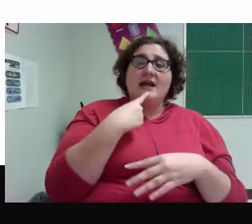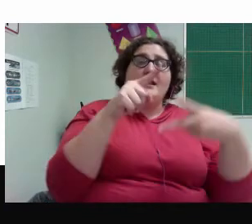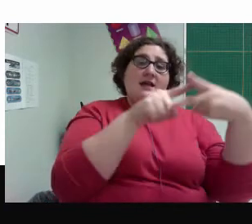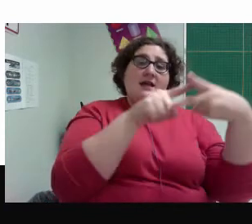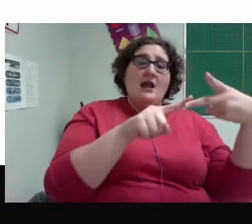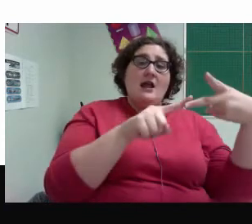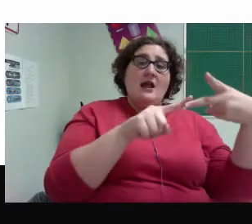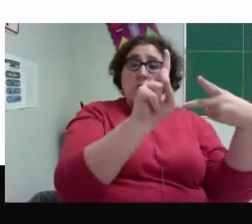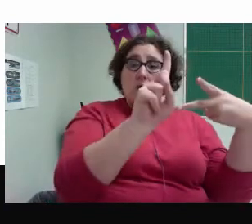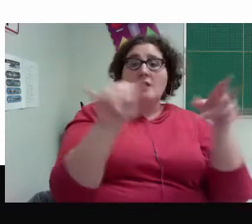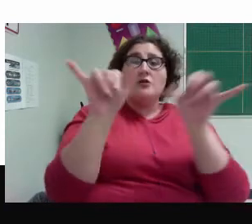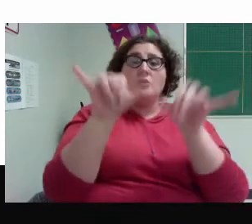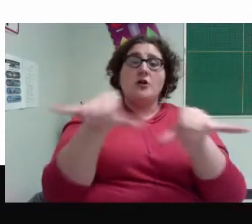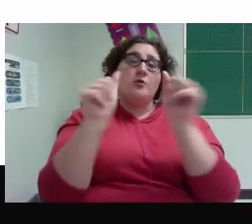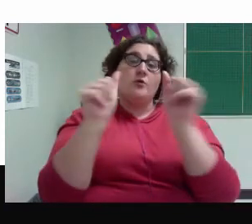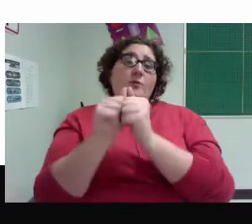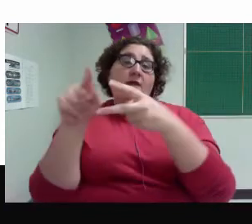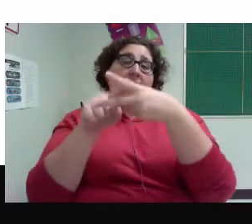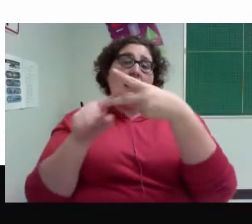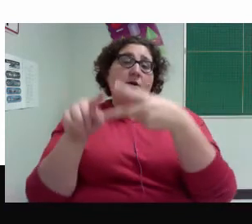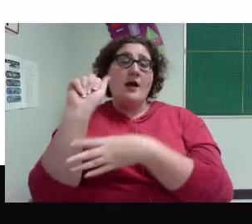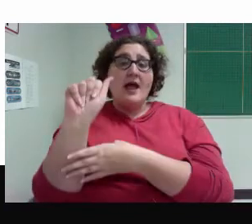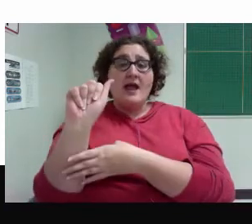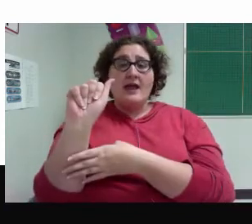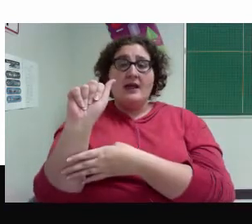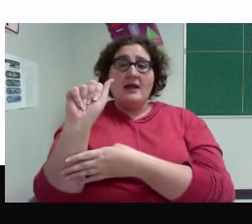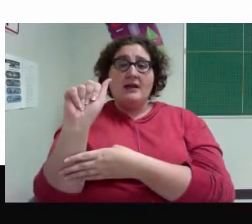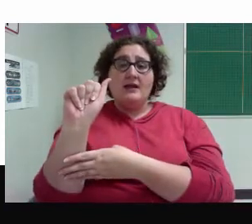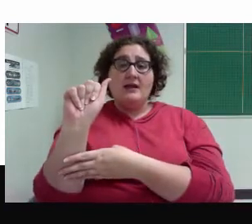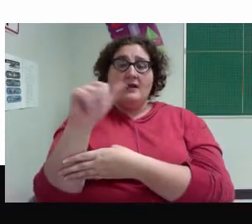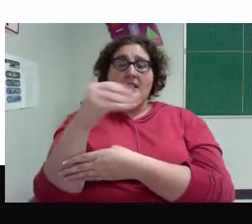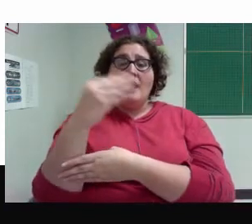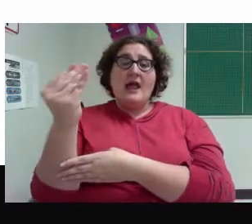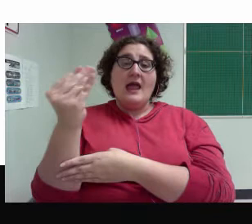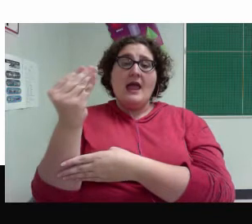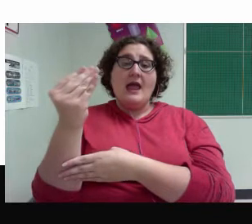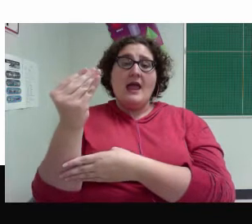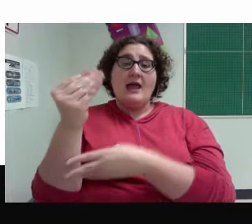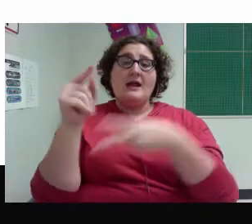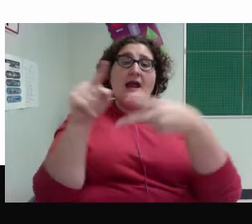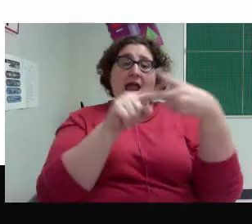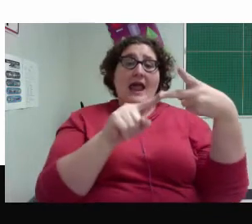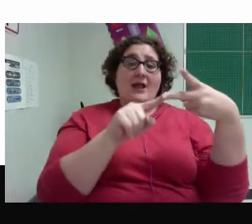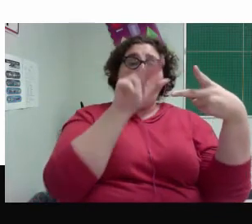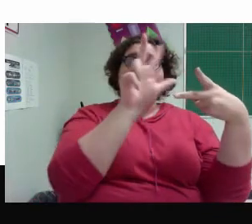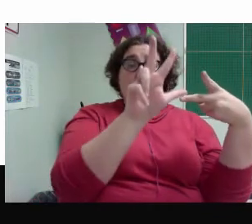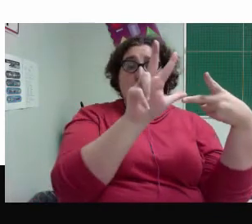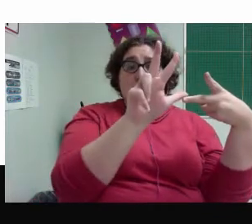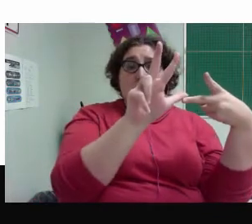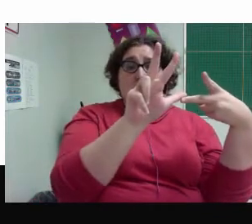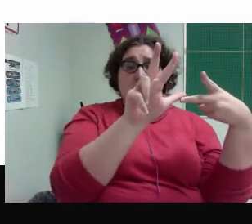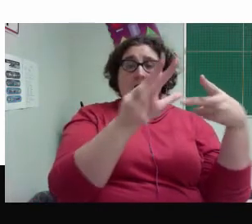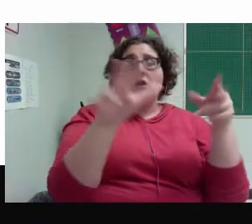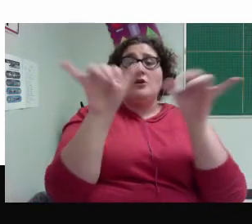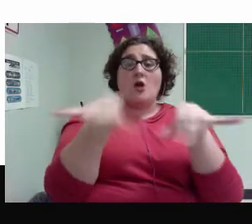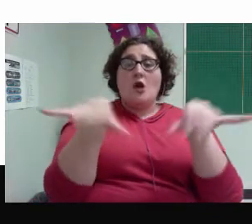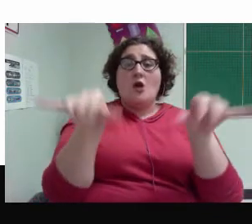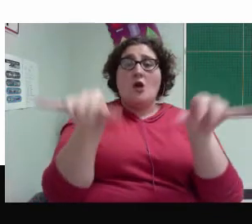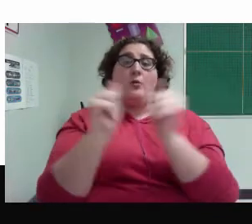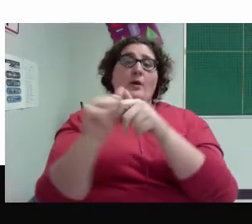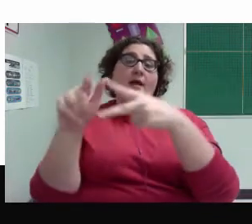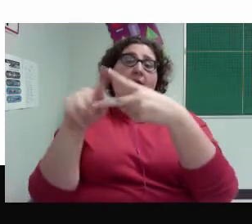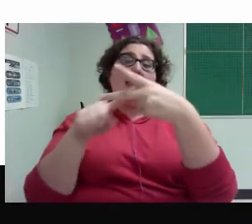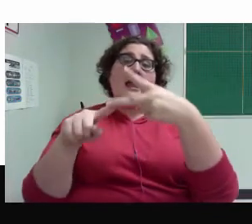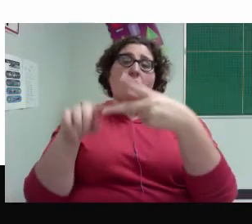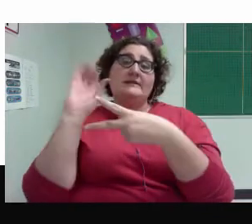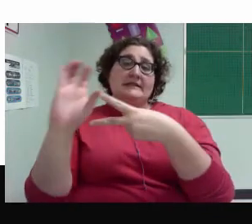angle 1 is congruent to angle A and angle 3 is